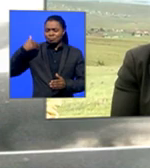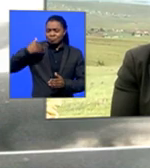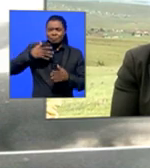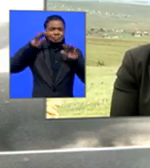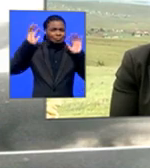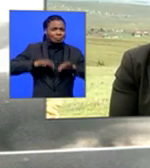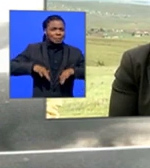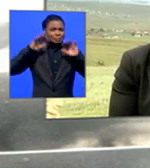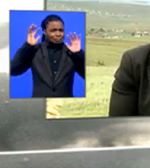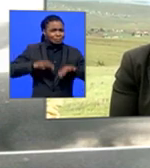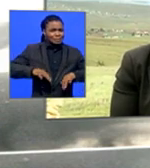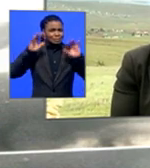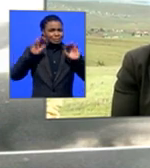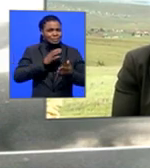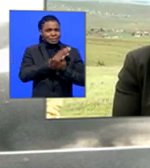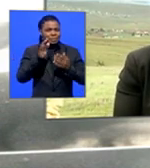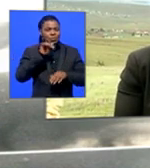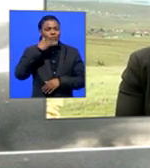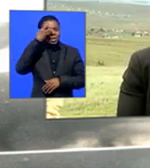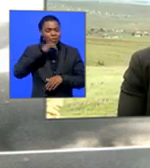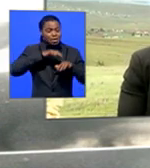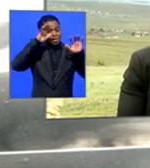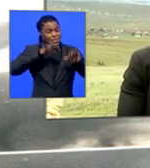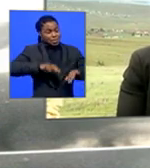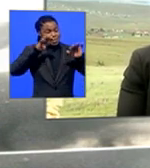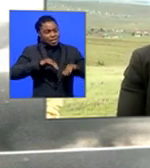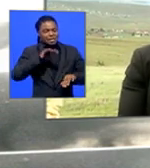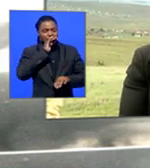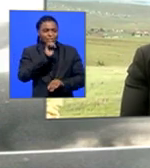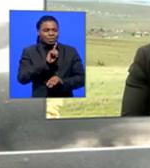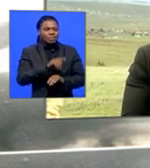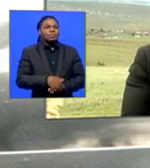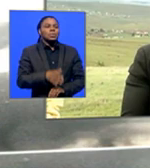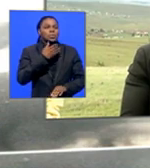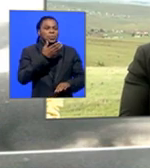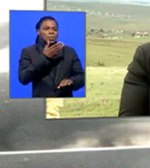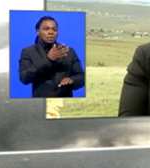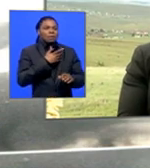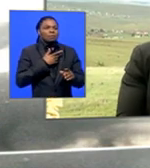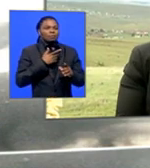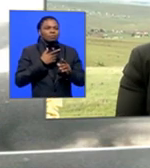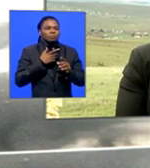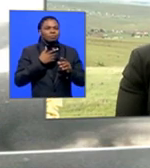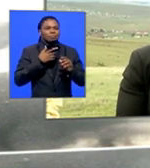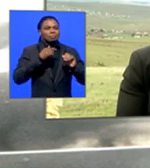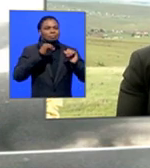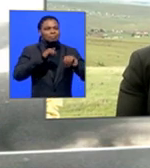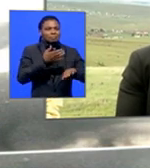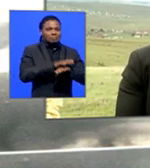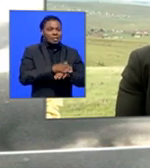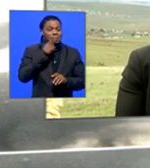rain. Kuthiwa ke abayaziyo bathi iqamagu livumile. Abanye basixelela ukuba ingcwaba